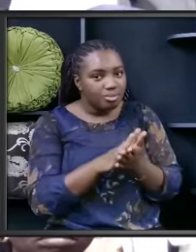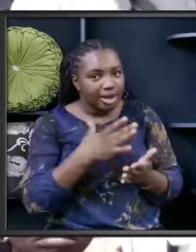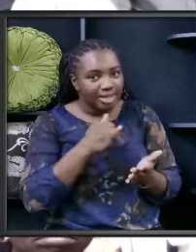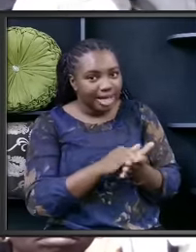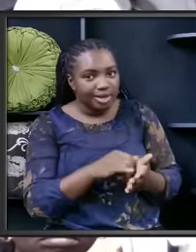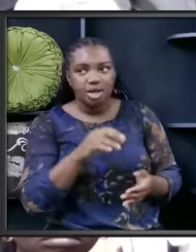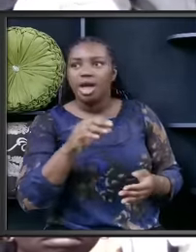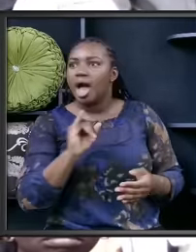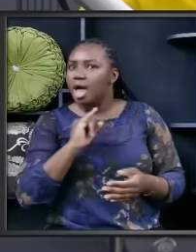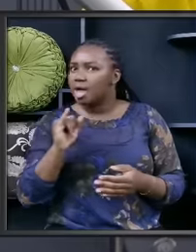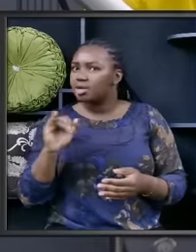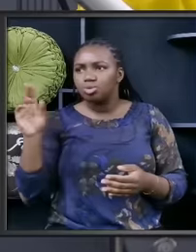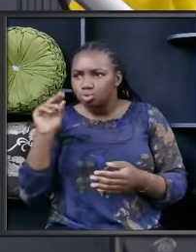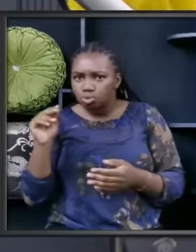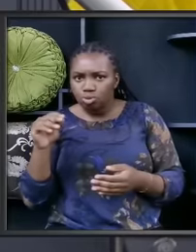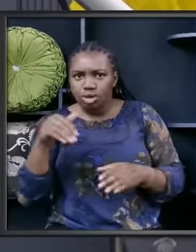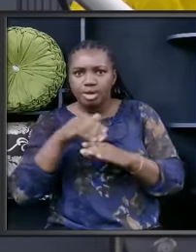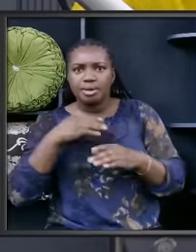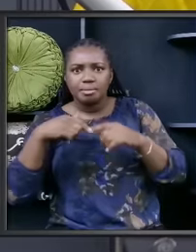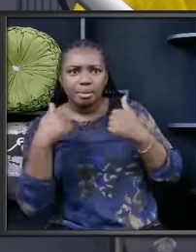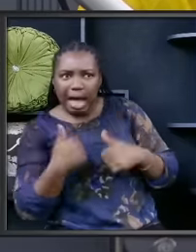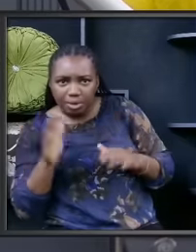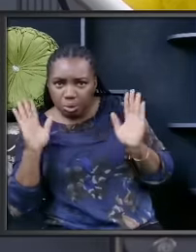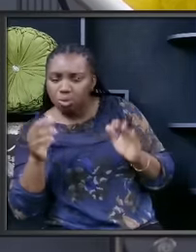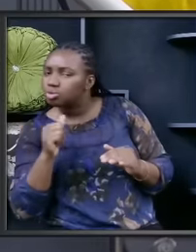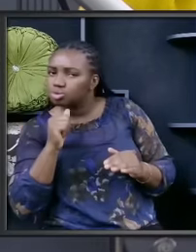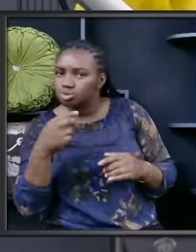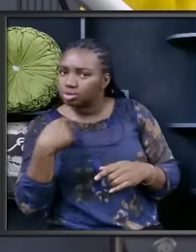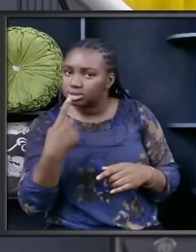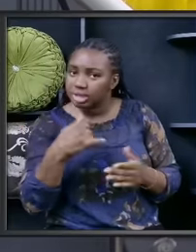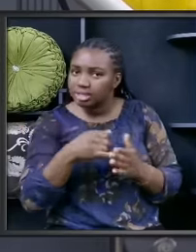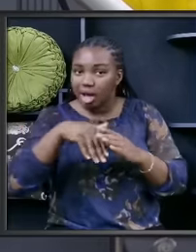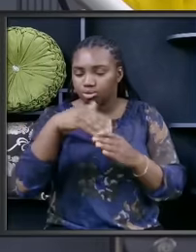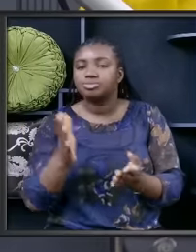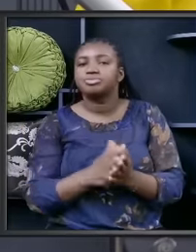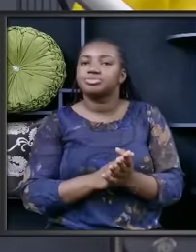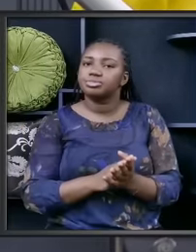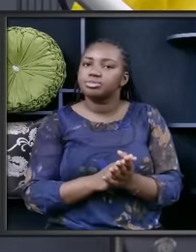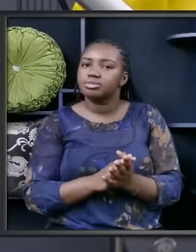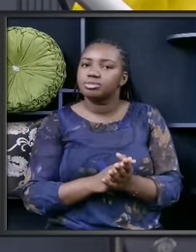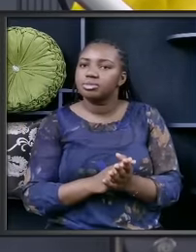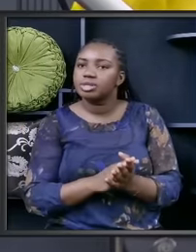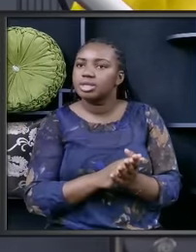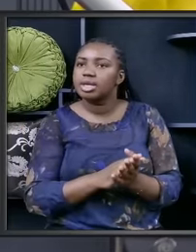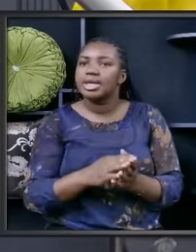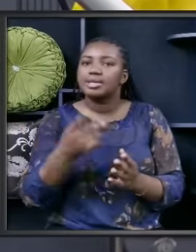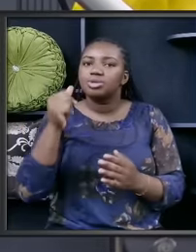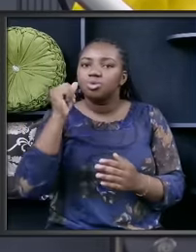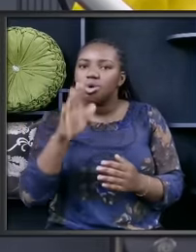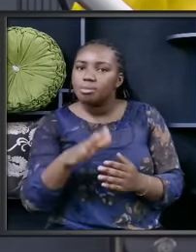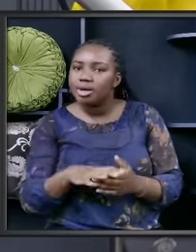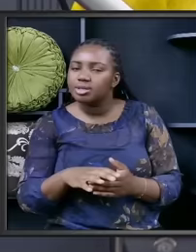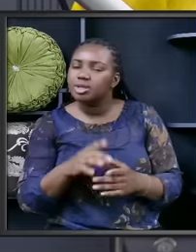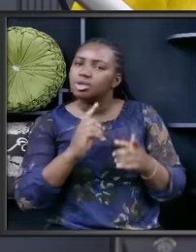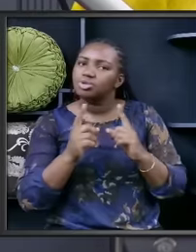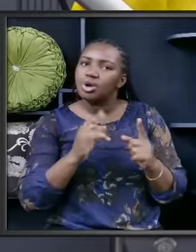mind, Jesus. If I meet this one, I will holler now. So now the woman can't